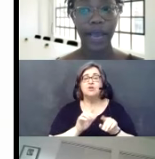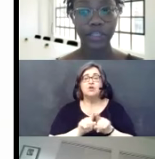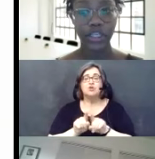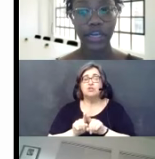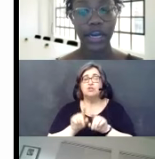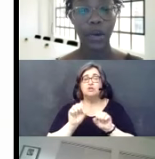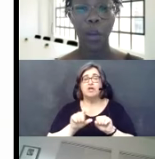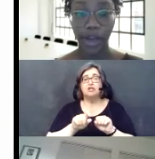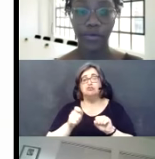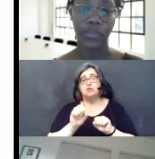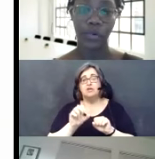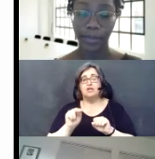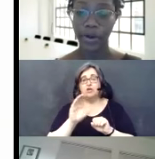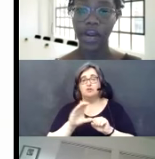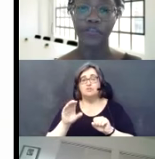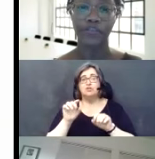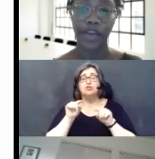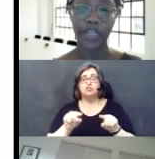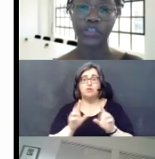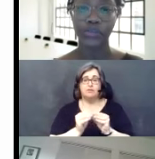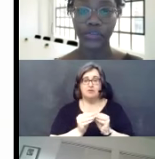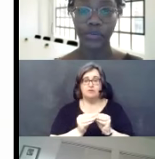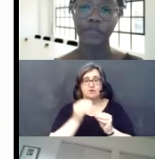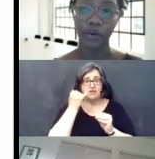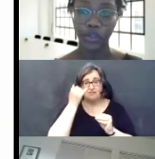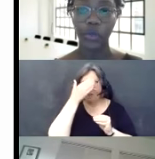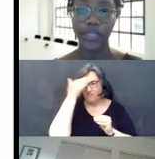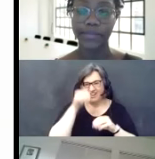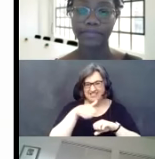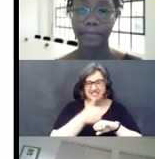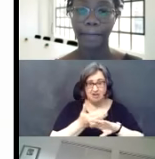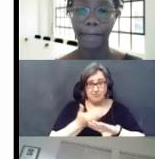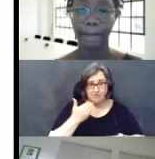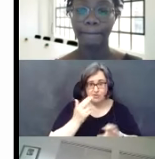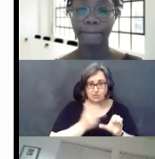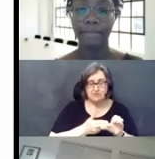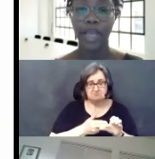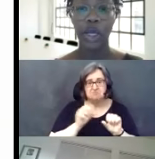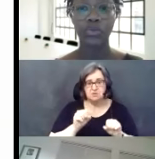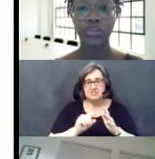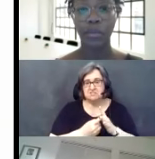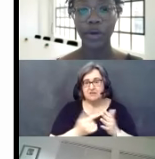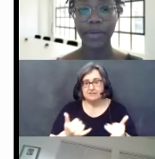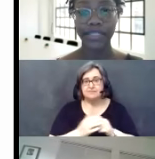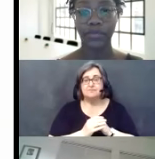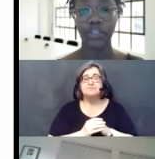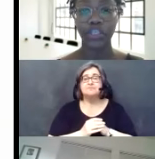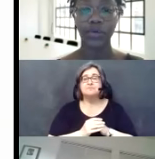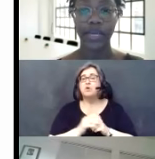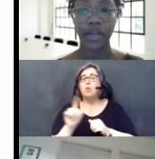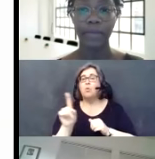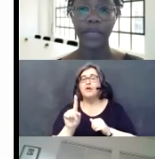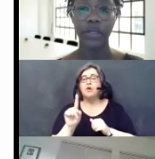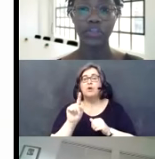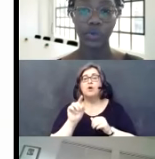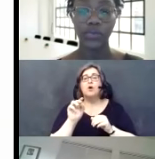closed caption while you're in the webinar if you forgot to do so before you join. Go to the More button, which is